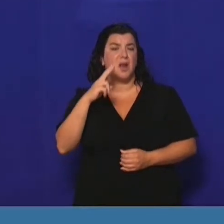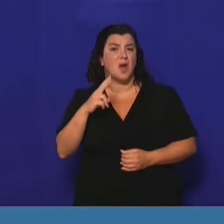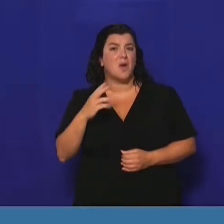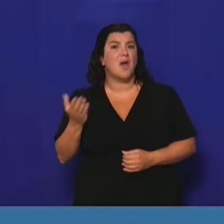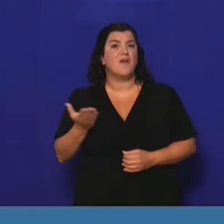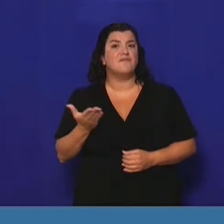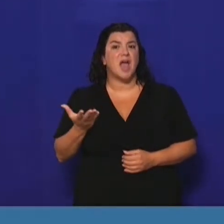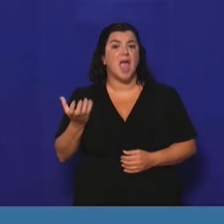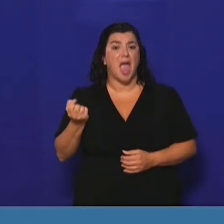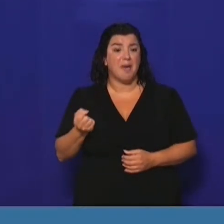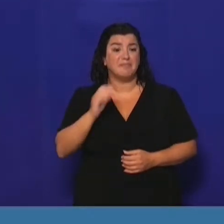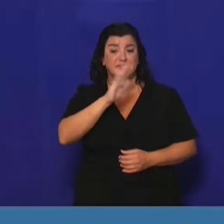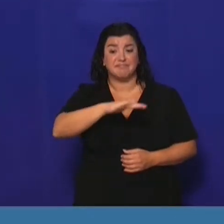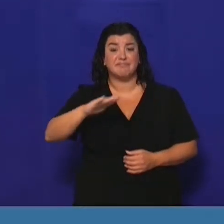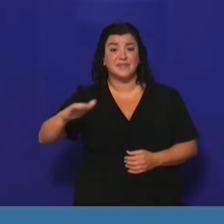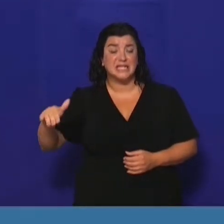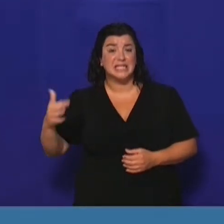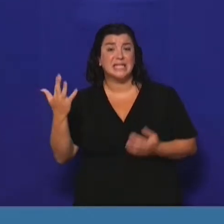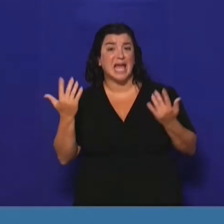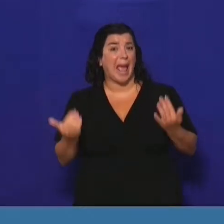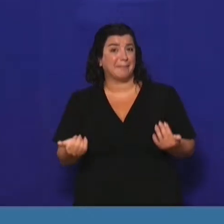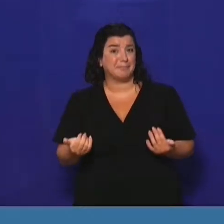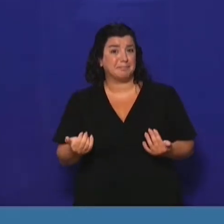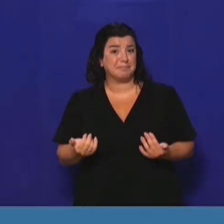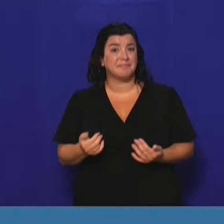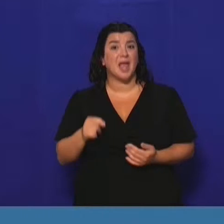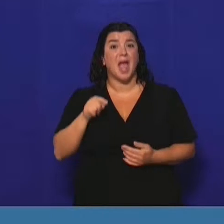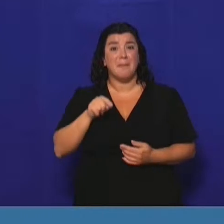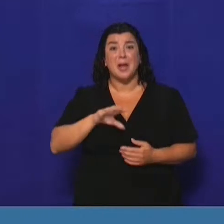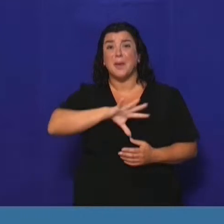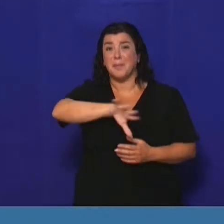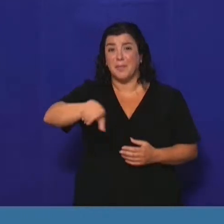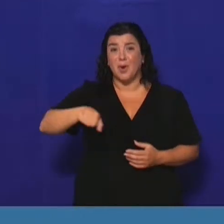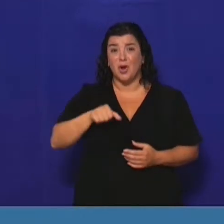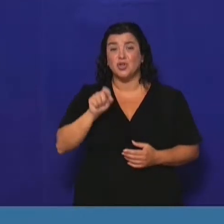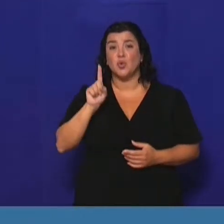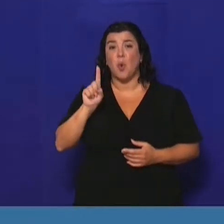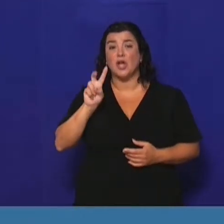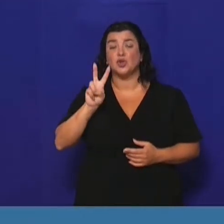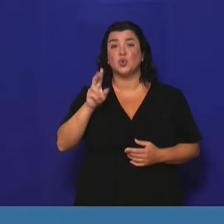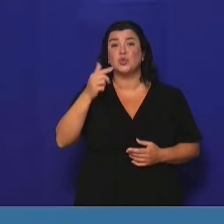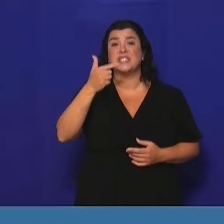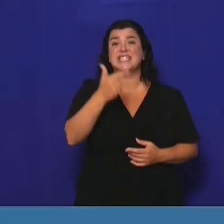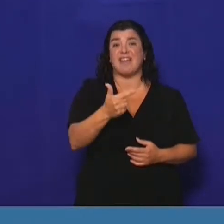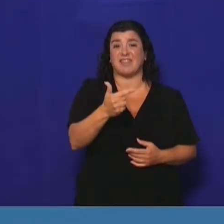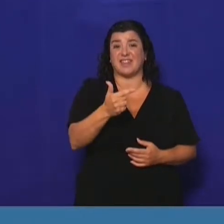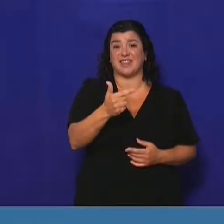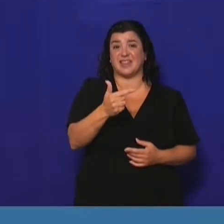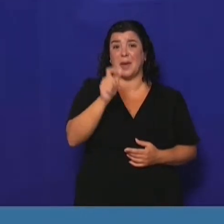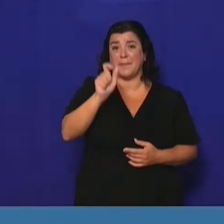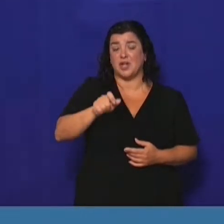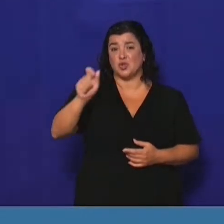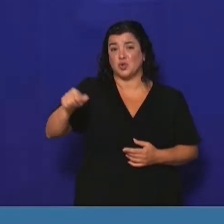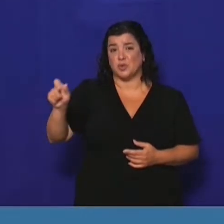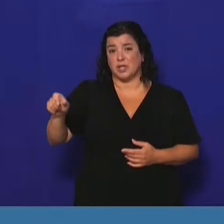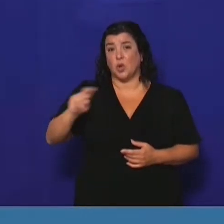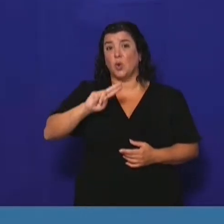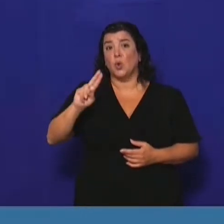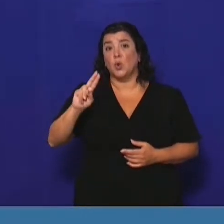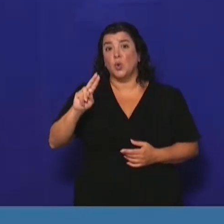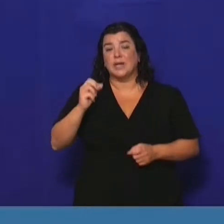numru ta' każijiet hemmhekk li propju hemmhekk kellna 127 residents li kienu affettwati u 32